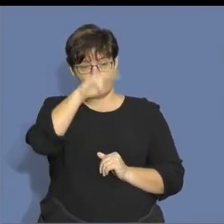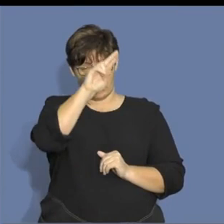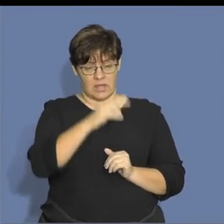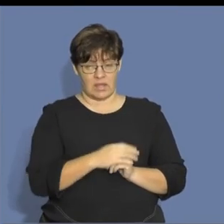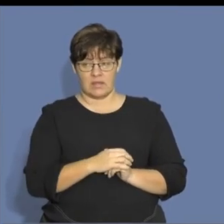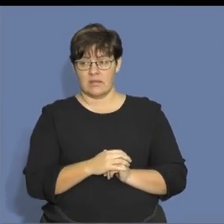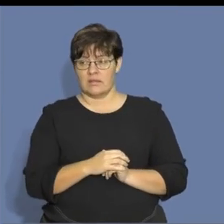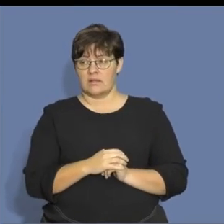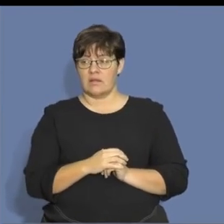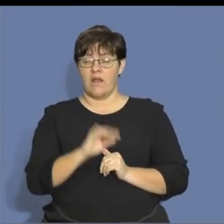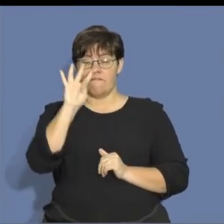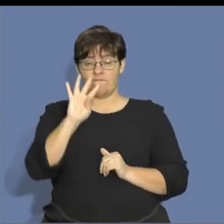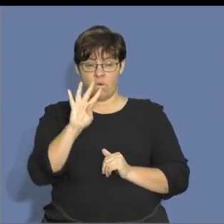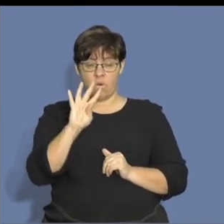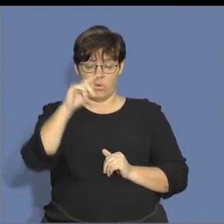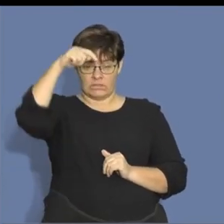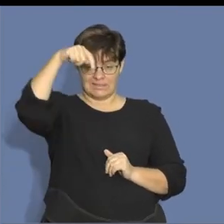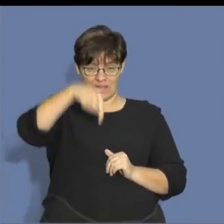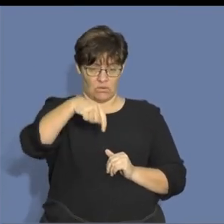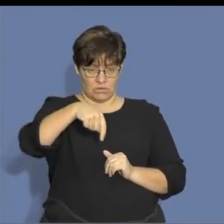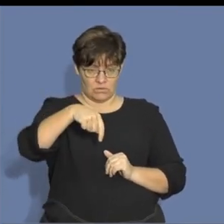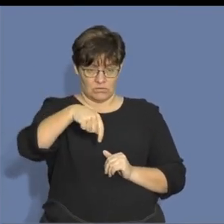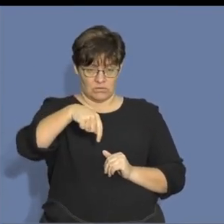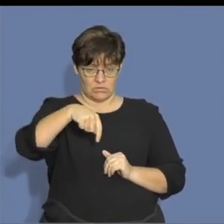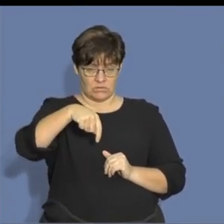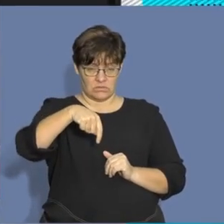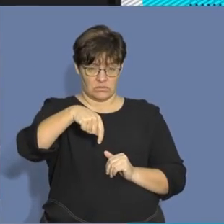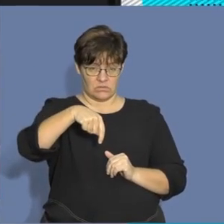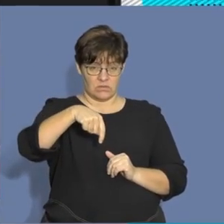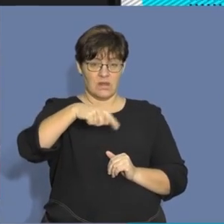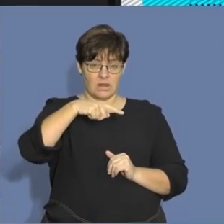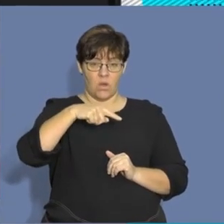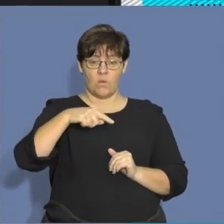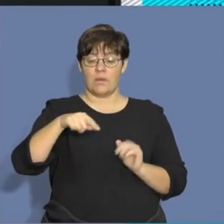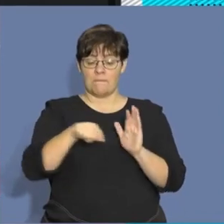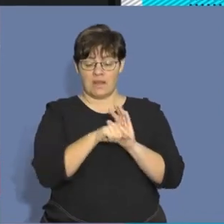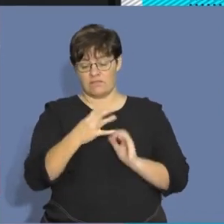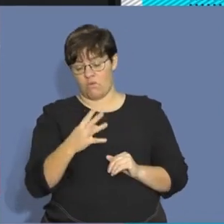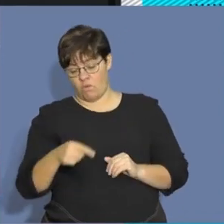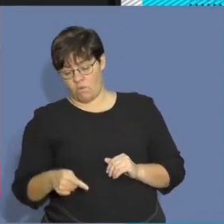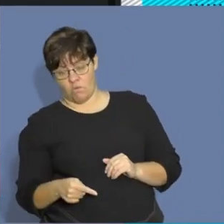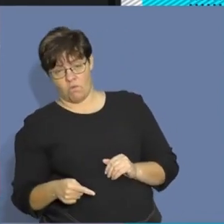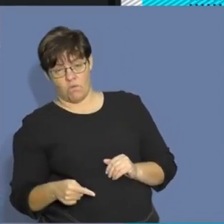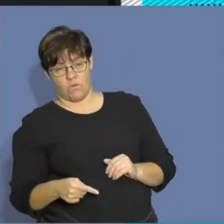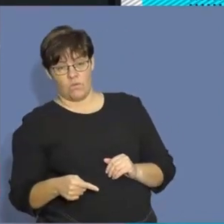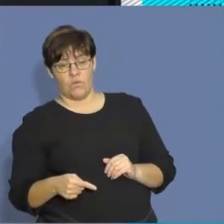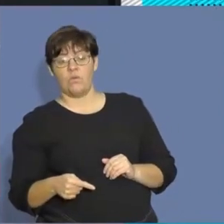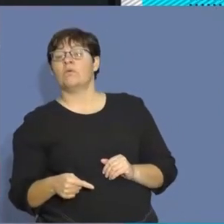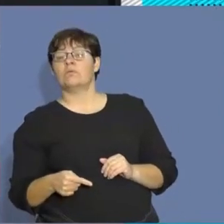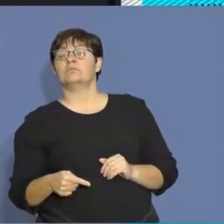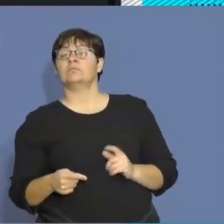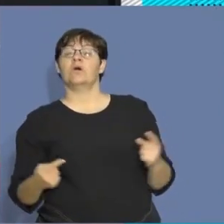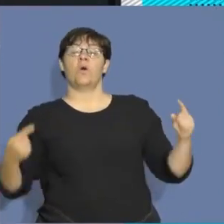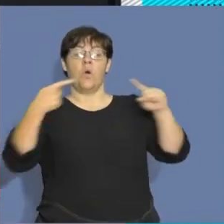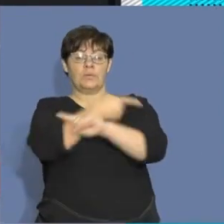It's gone 4 units down. It should have been at the center, but now it's at minus 4, and so what do? We always